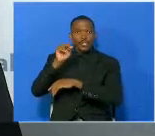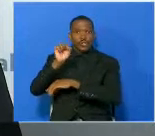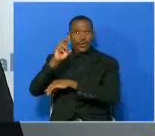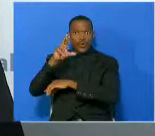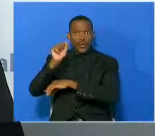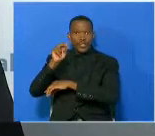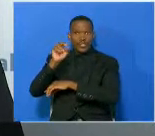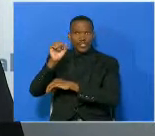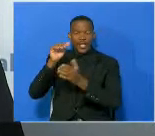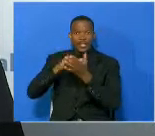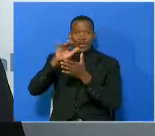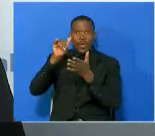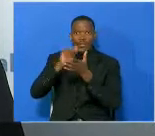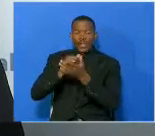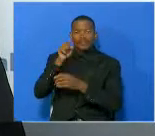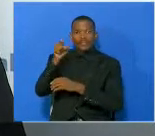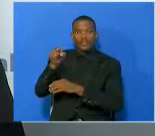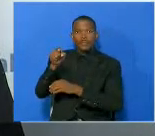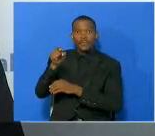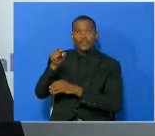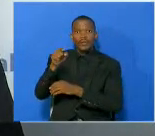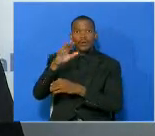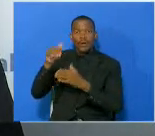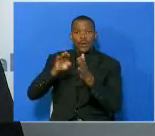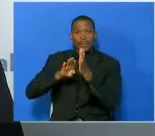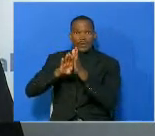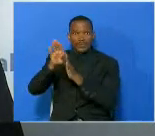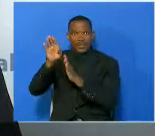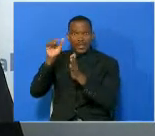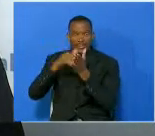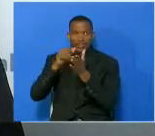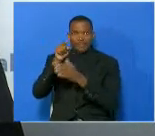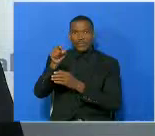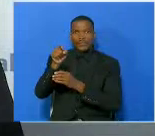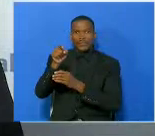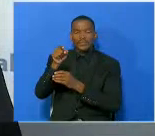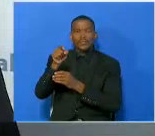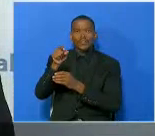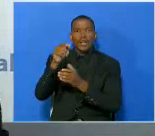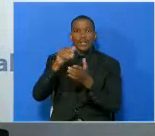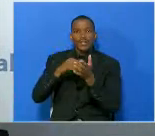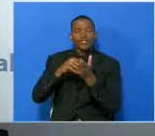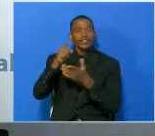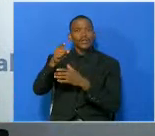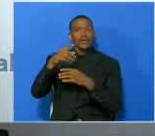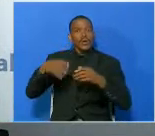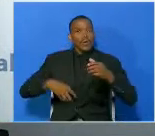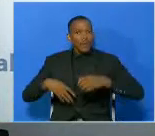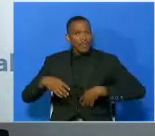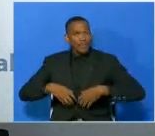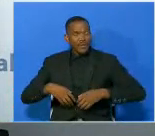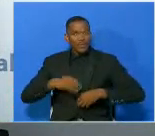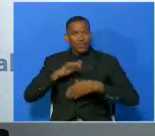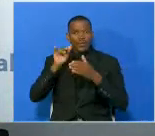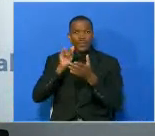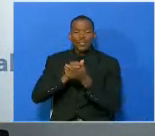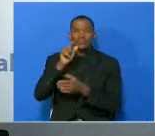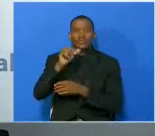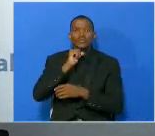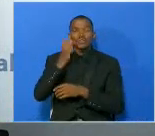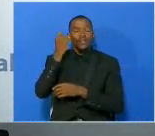then they are well entitled to now escalate the matter to NBFIRA. The complainant is in the wrong. They may have